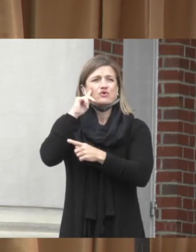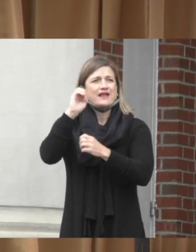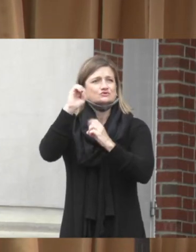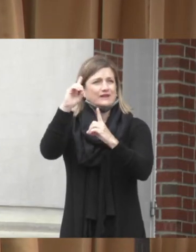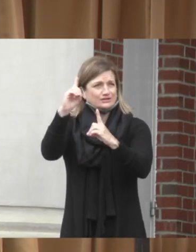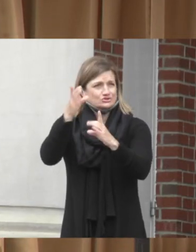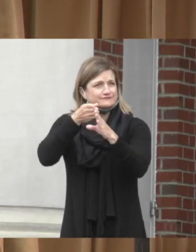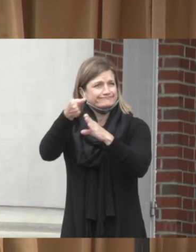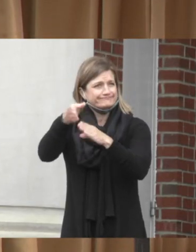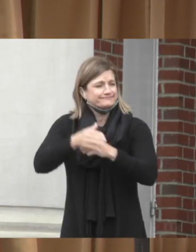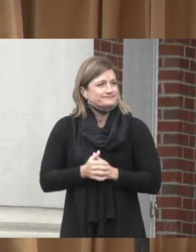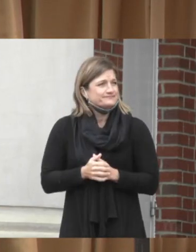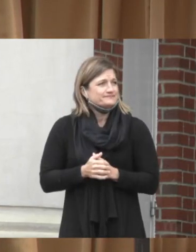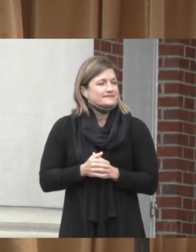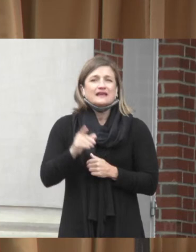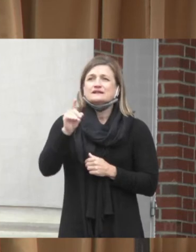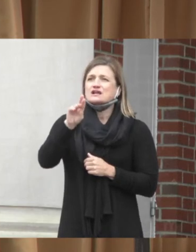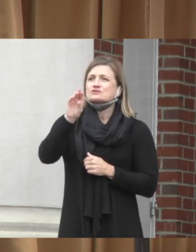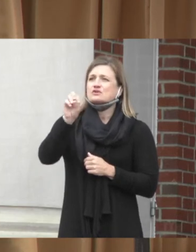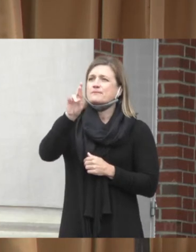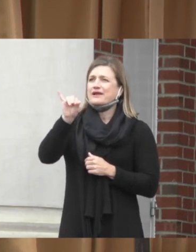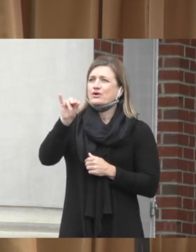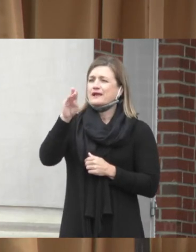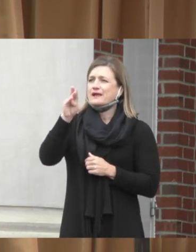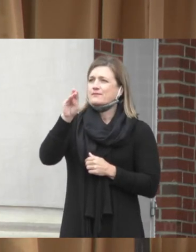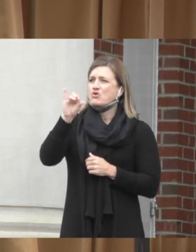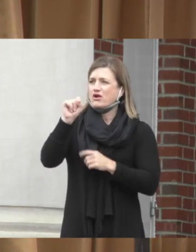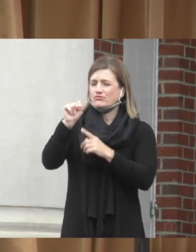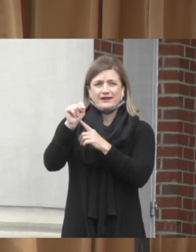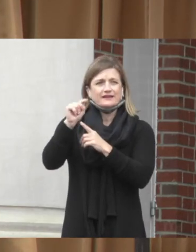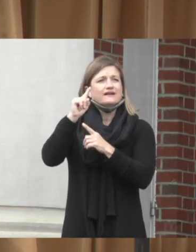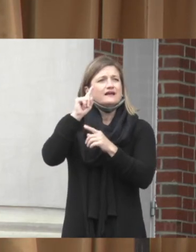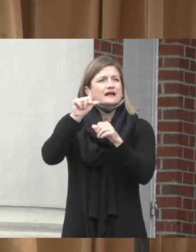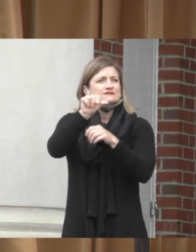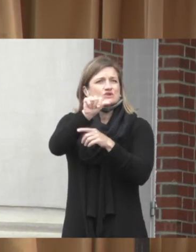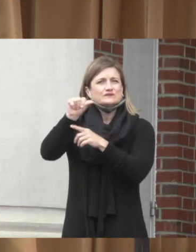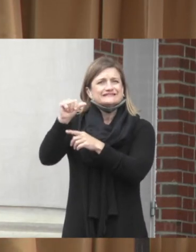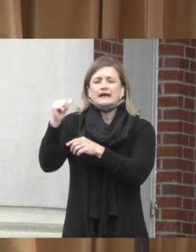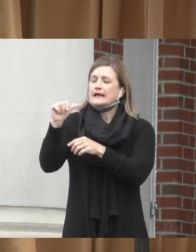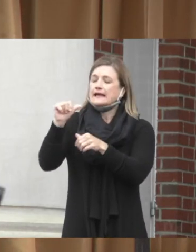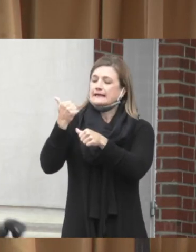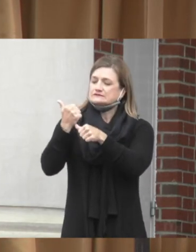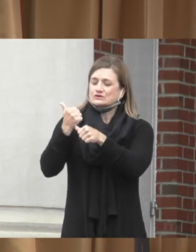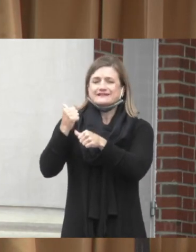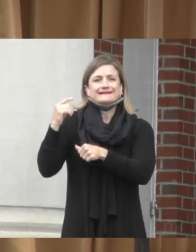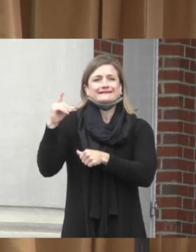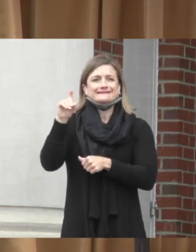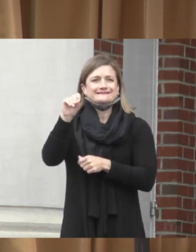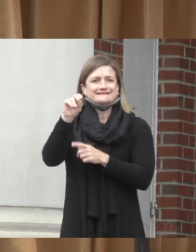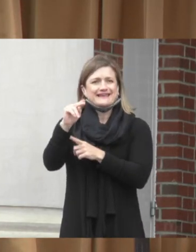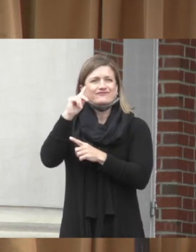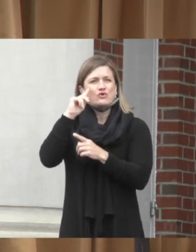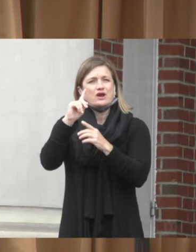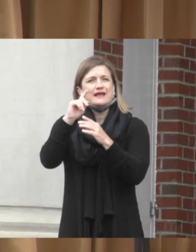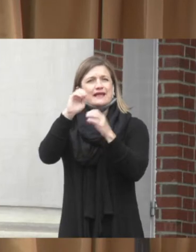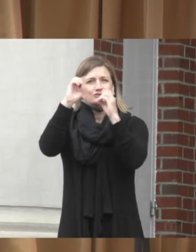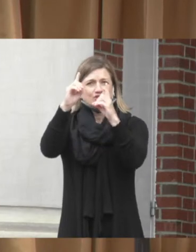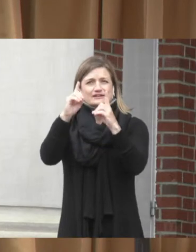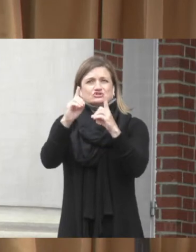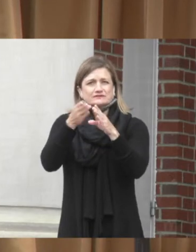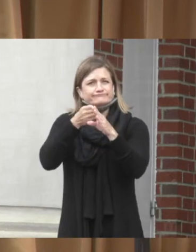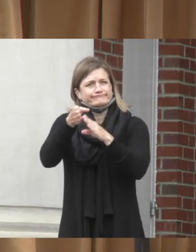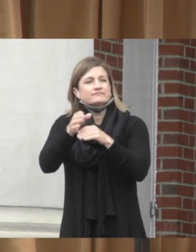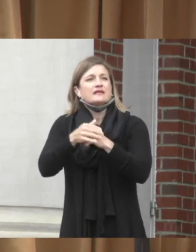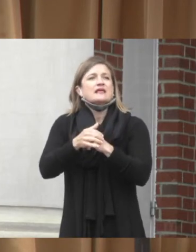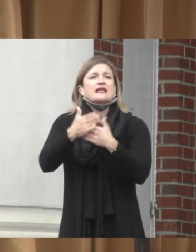Support. Dr. Mary Margaret Cantor, Associate Dean, Education and Training. You